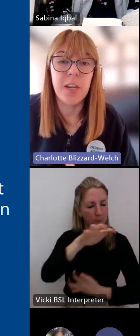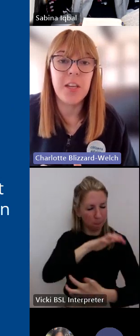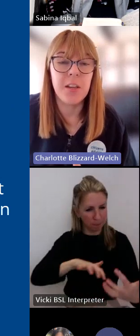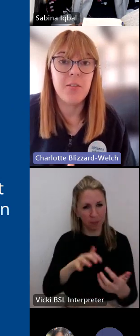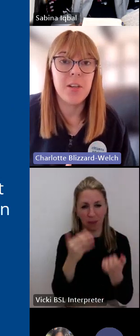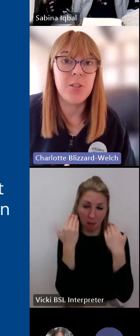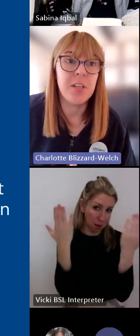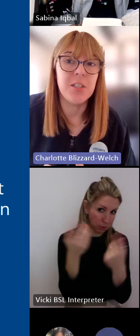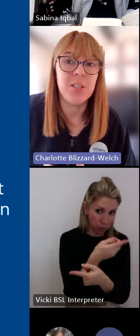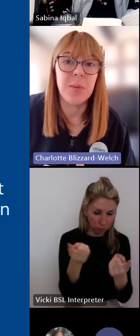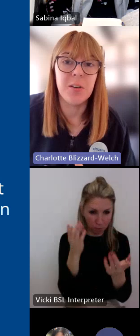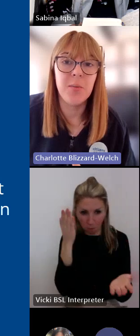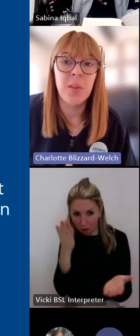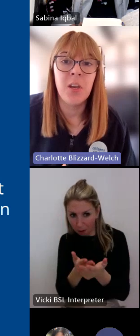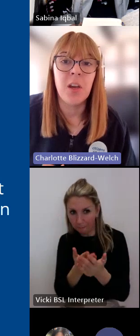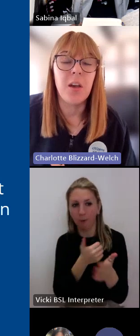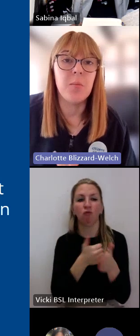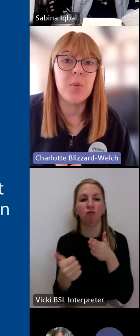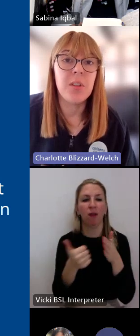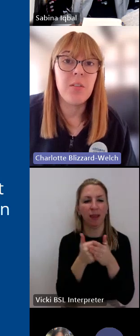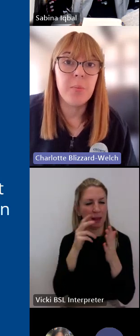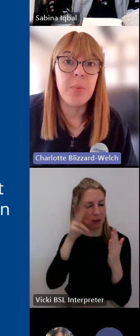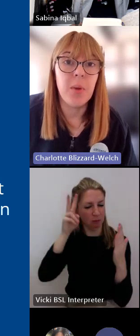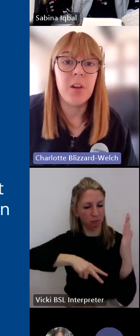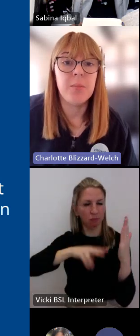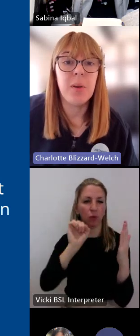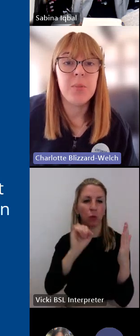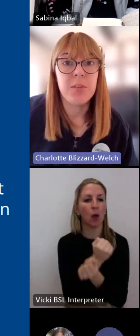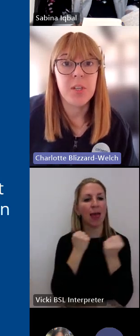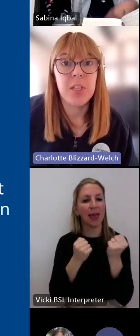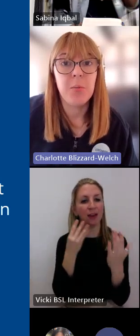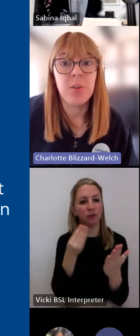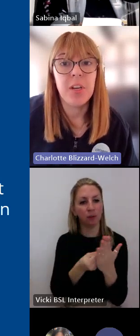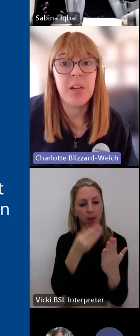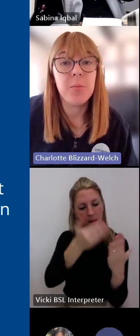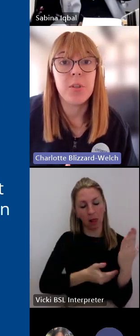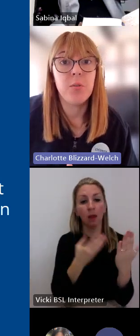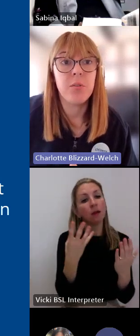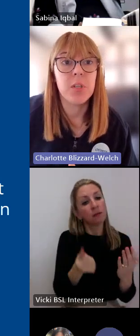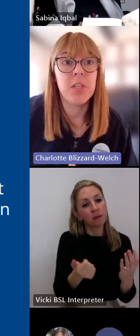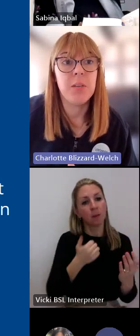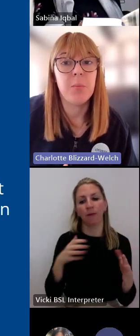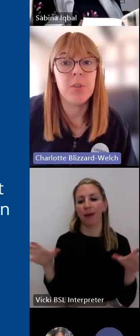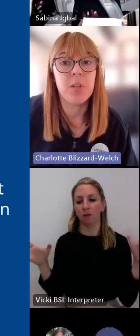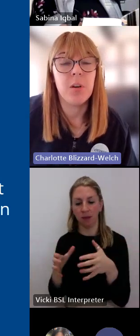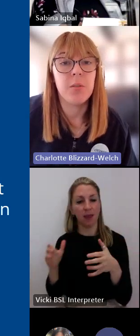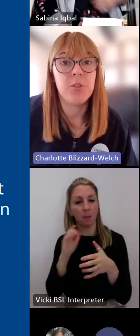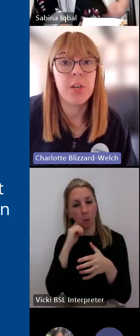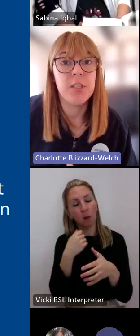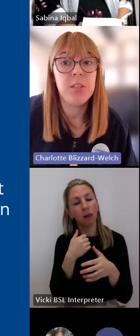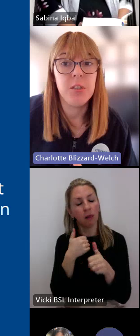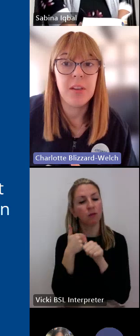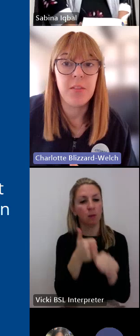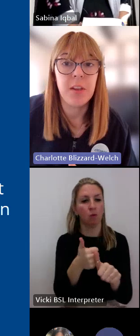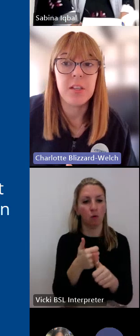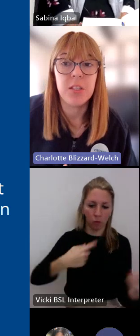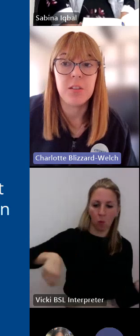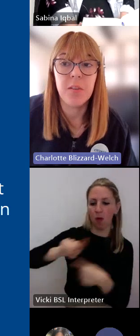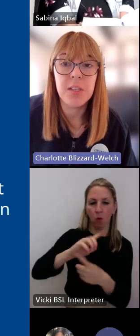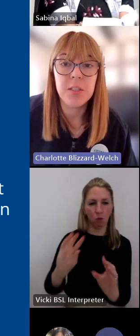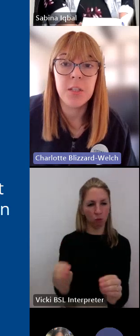do regularly read your energy bill. There are members of our team who can help. So all of our team members are trained to